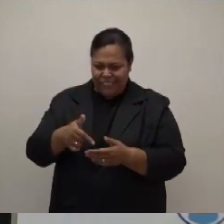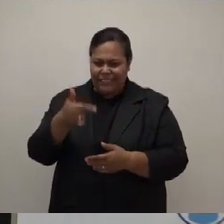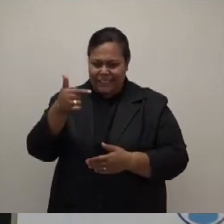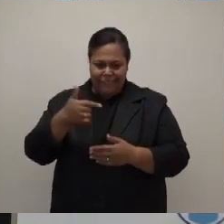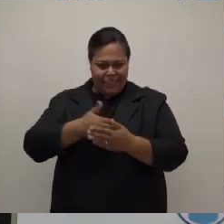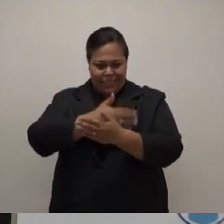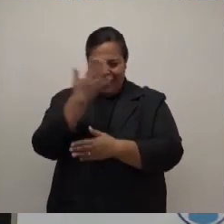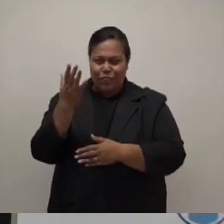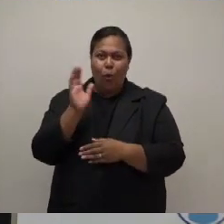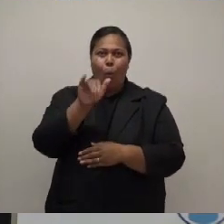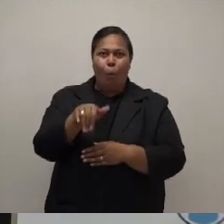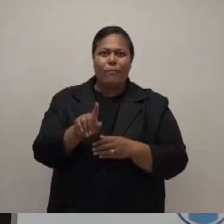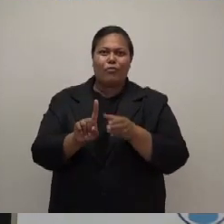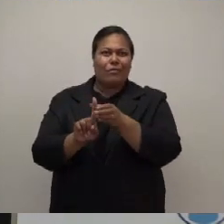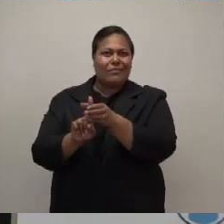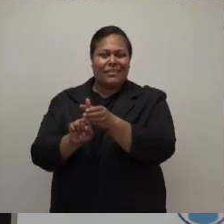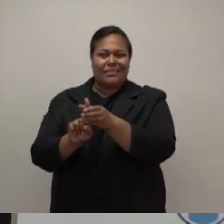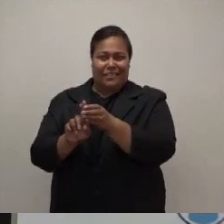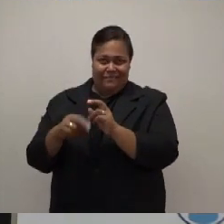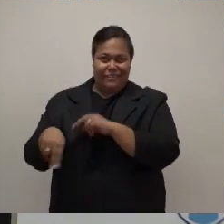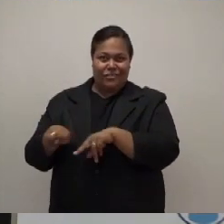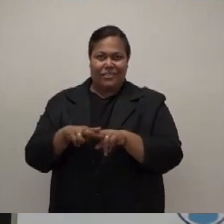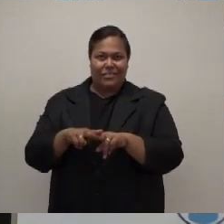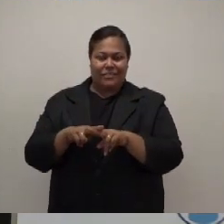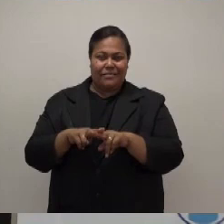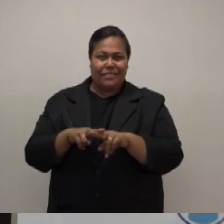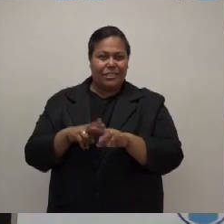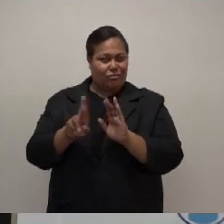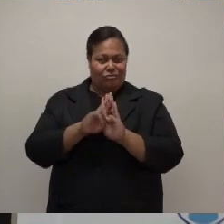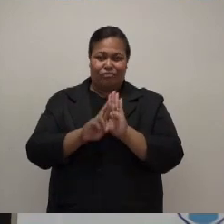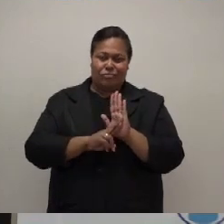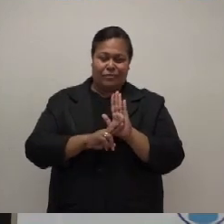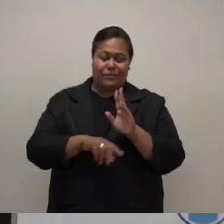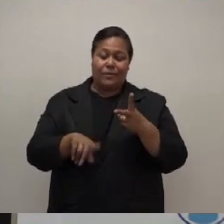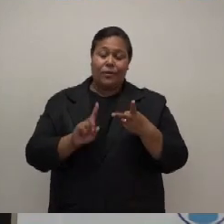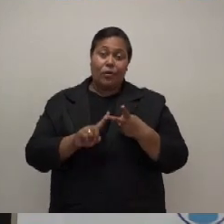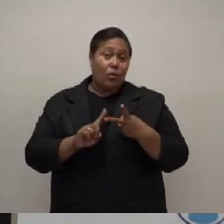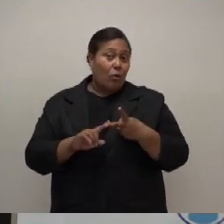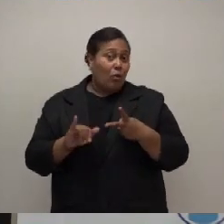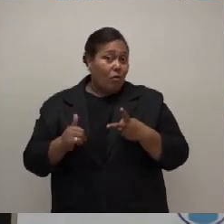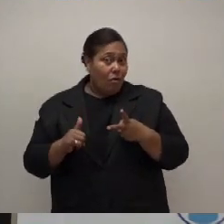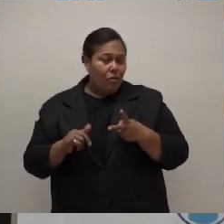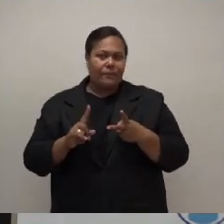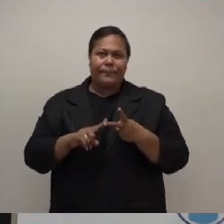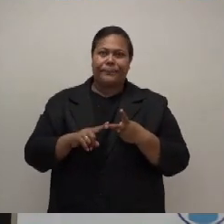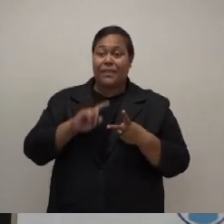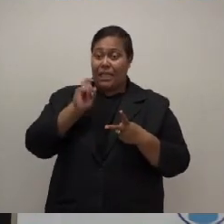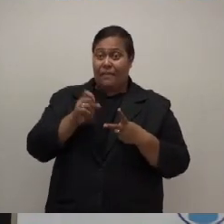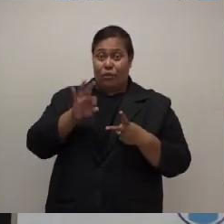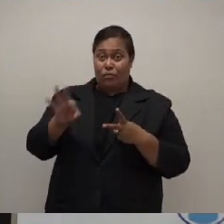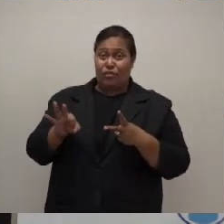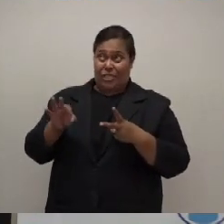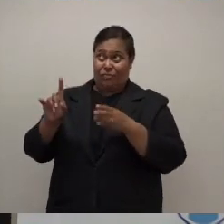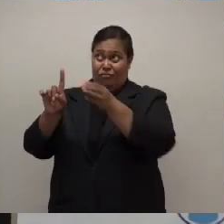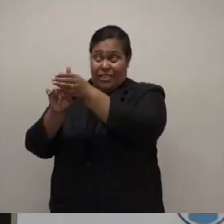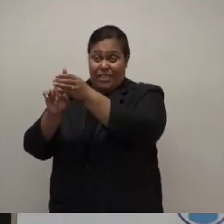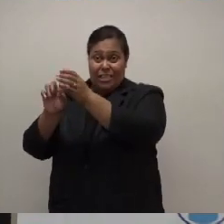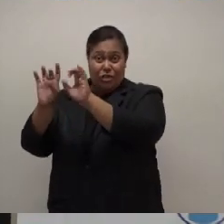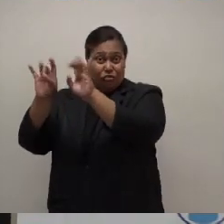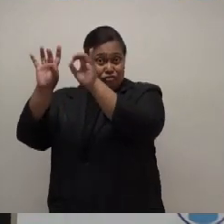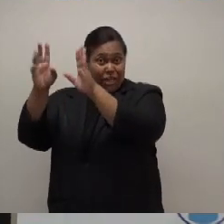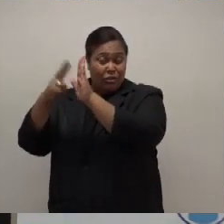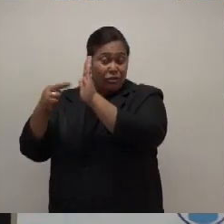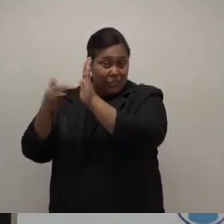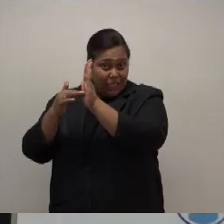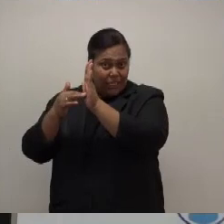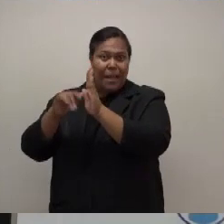home quarantine in Fiji. Or 2, if you haven't done your quarantine in Australia or New Zealand,